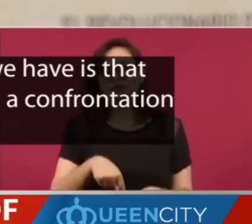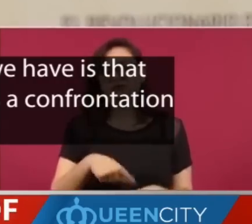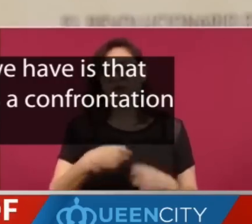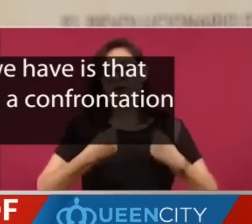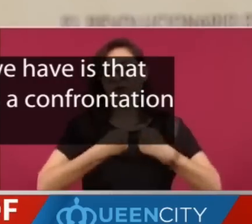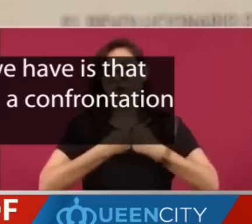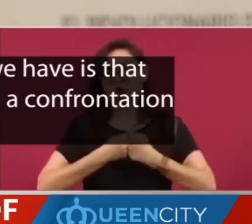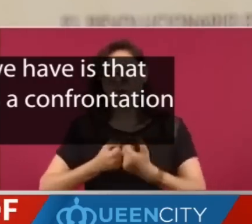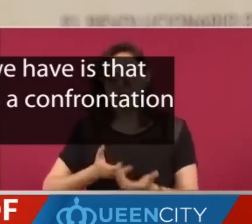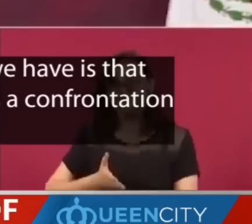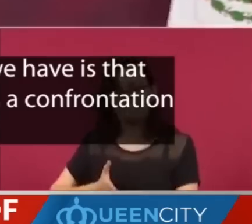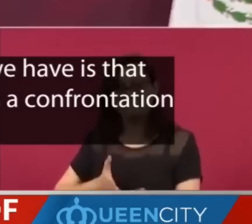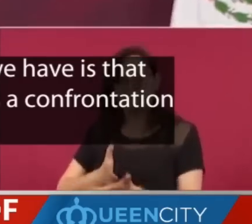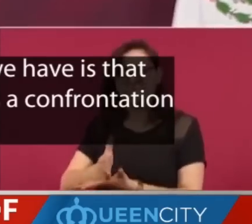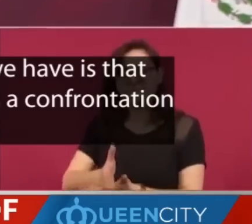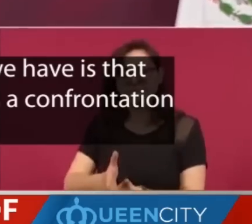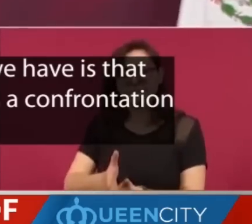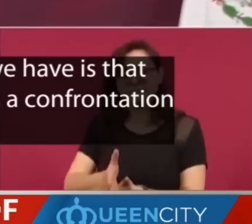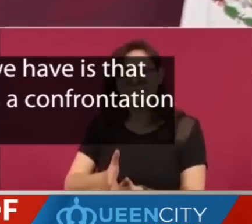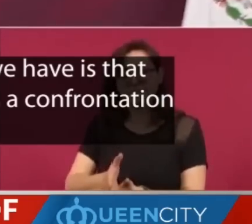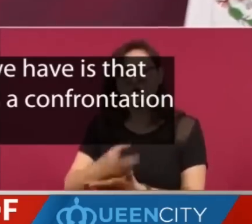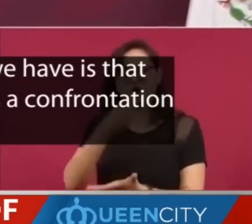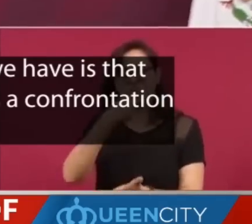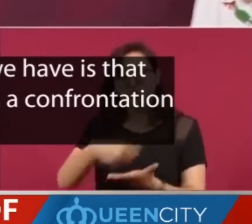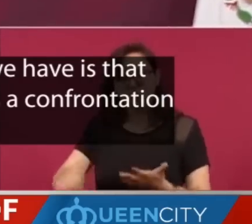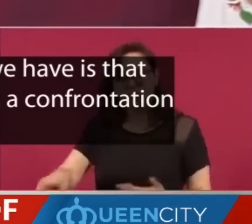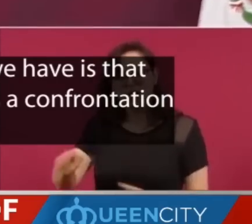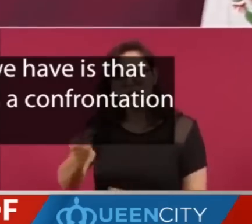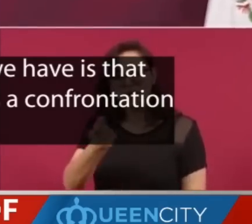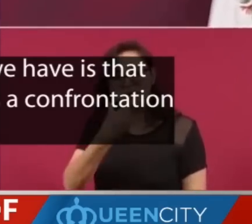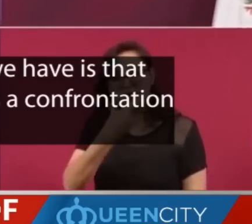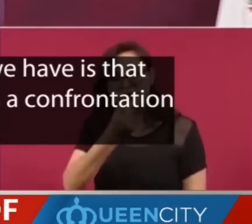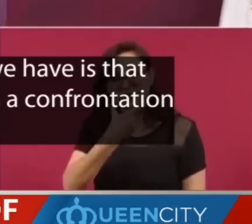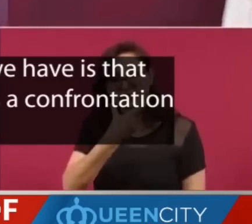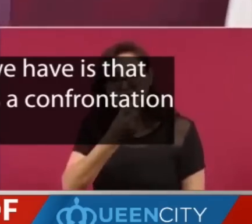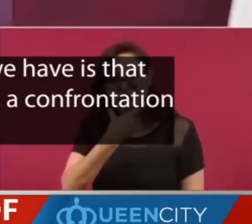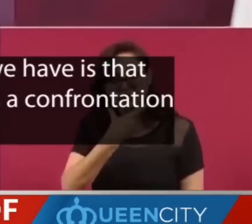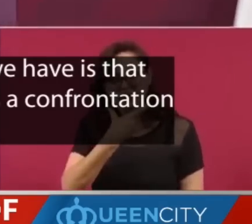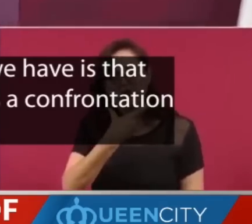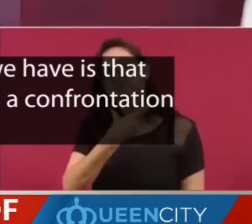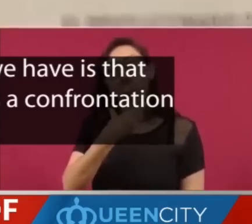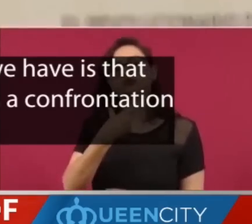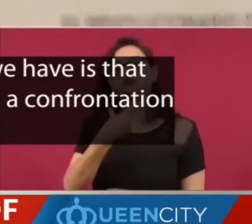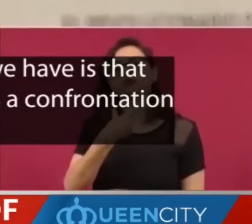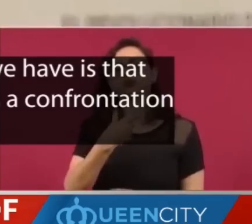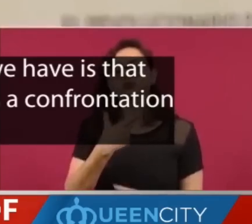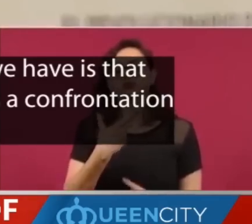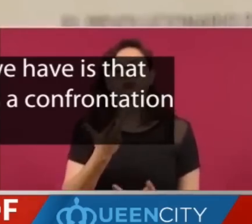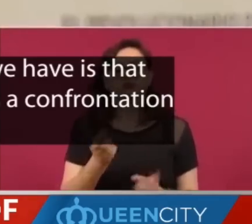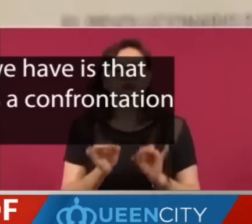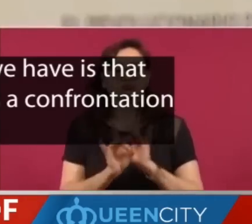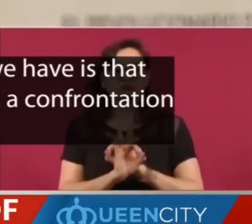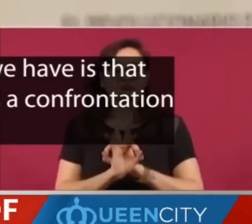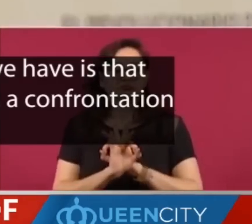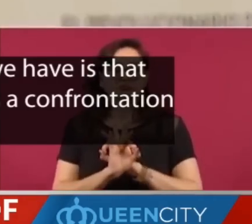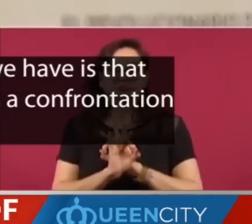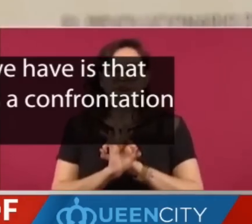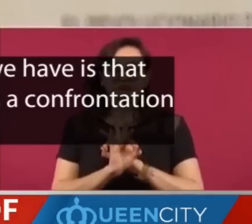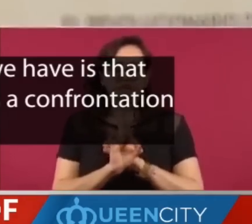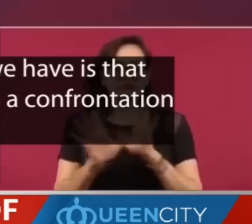cruzaron la frontera para comprar medicamentos en México, ¿sí? Y hubo